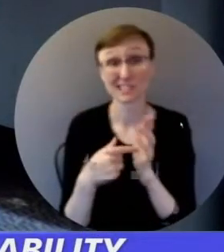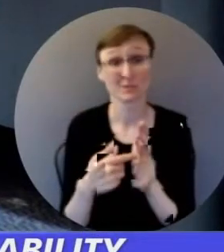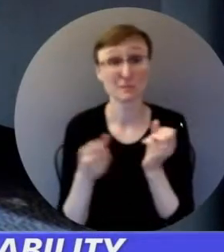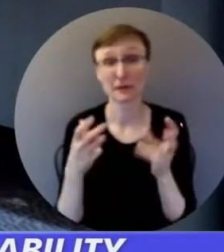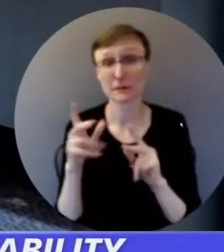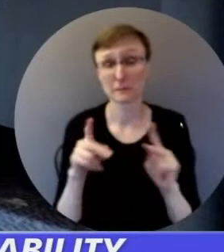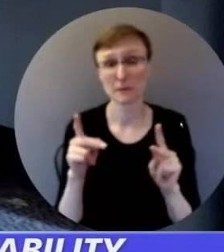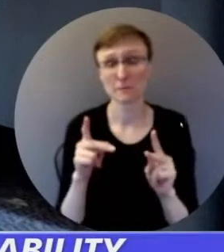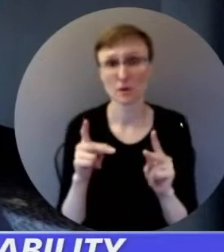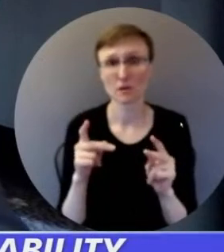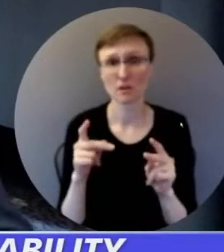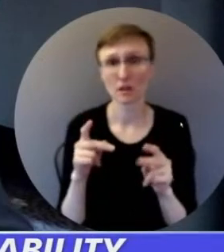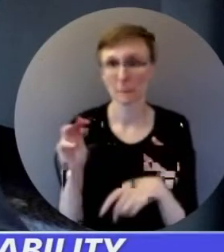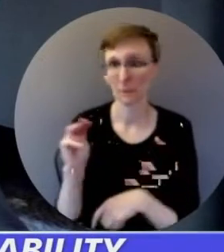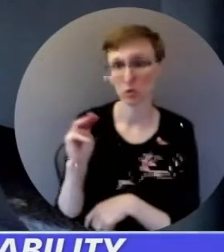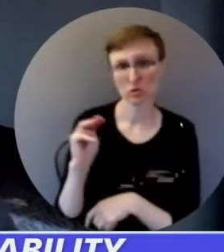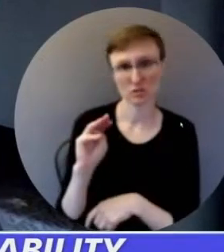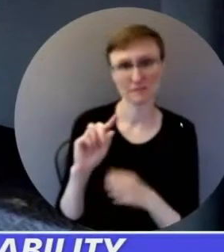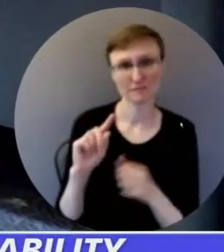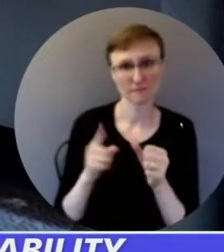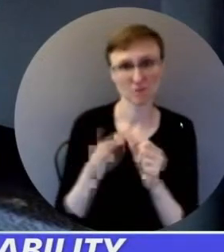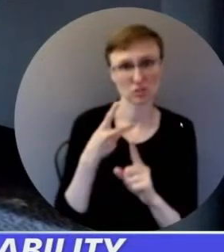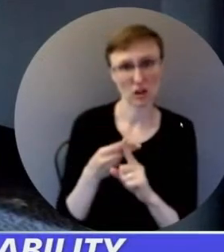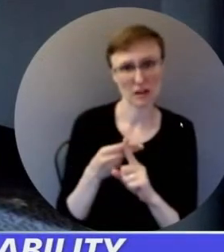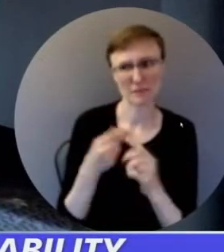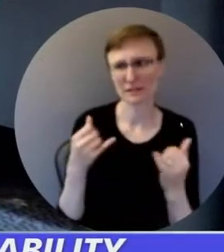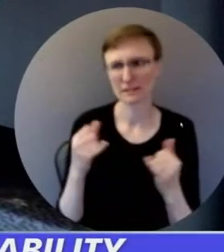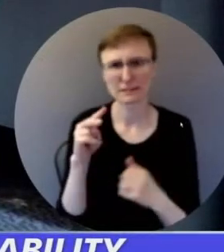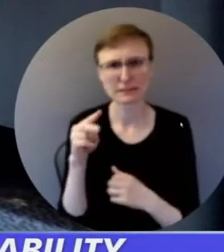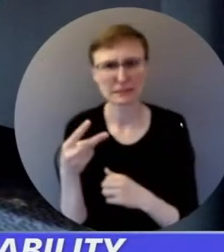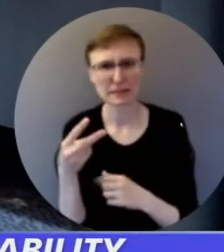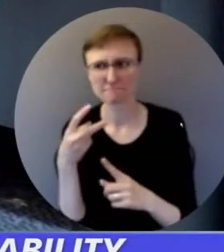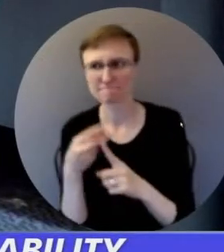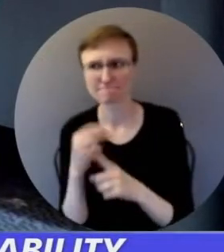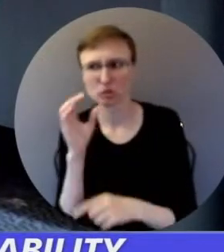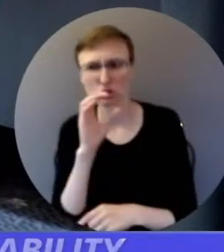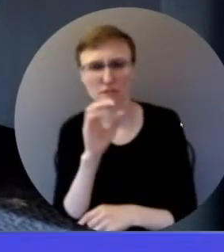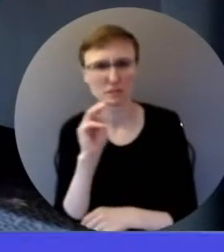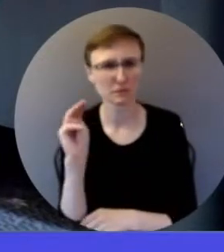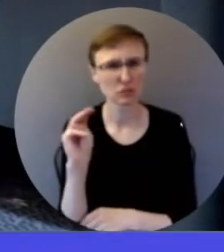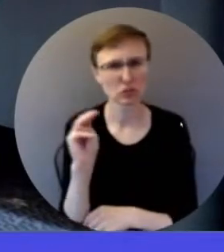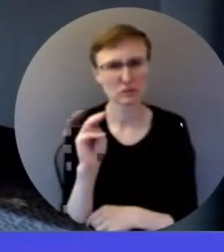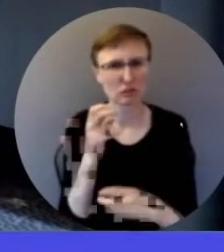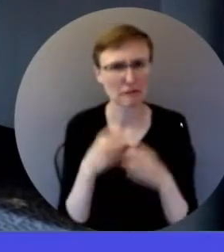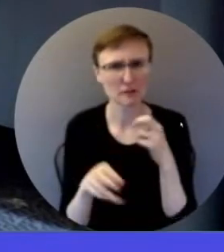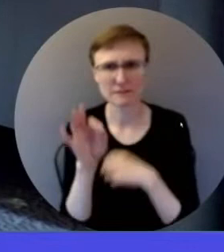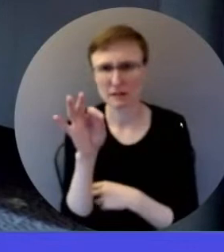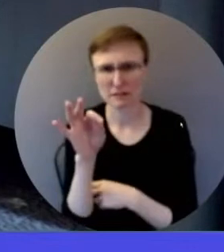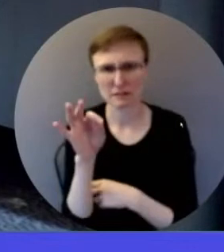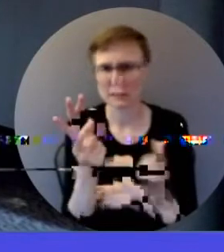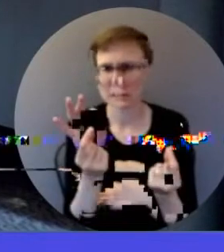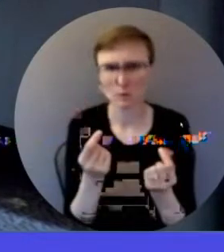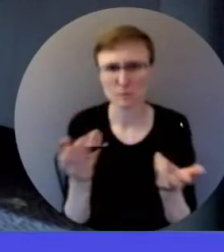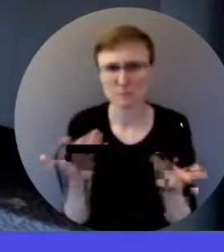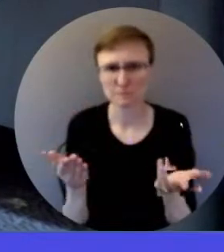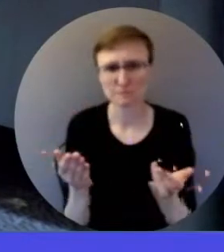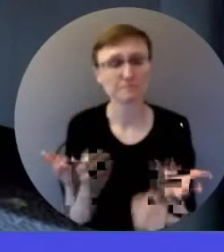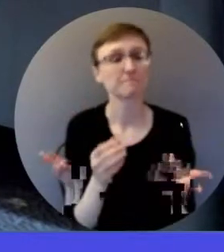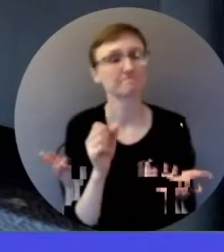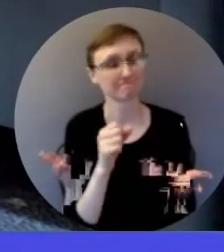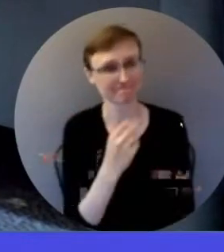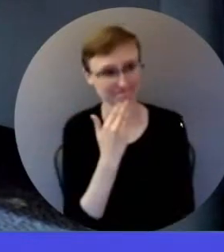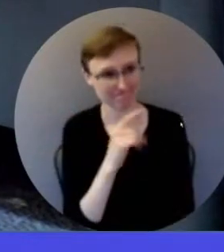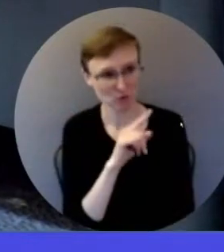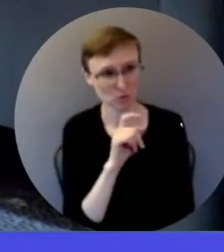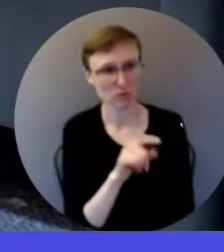this as and what can be done to get around it. Yeah, thank you for your question. I'm actually surprised to hear that for